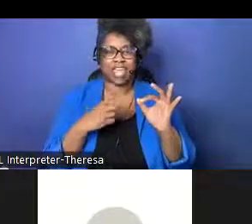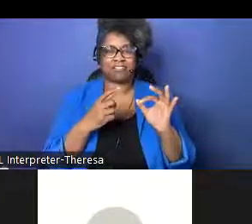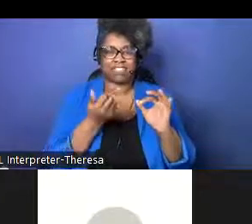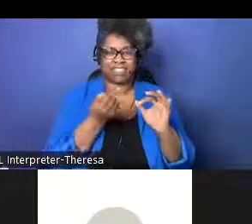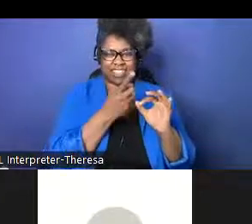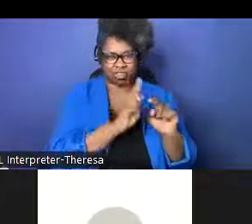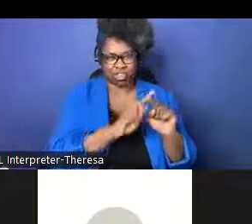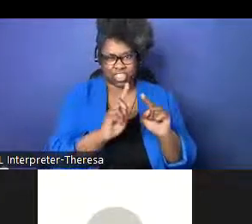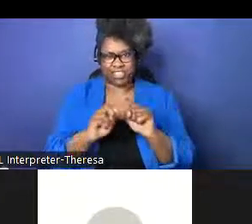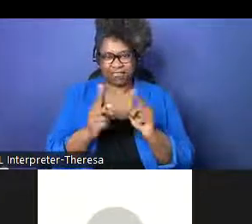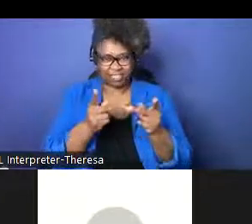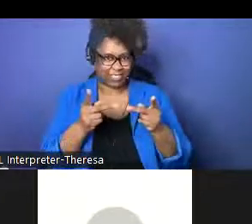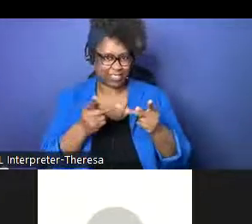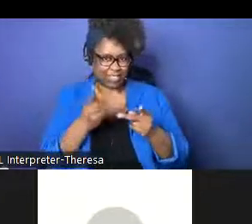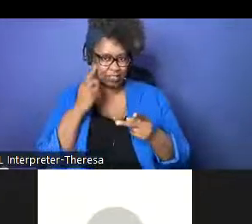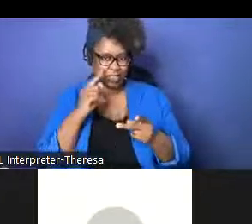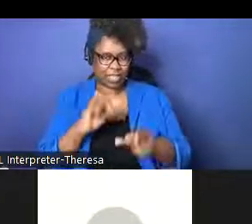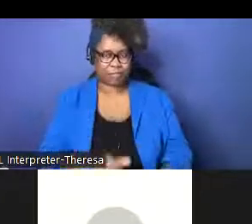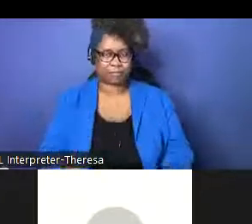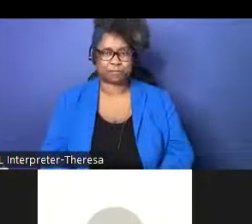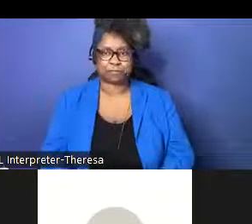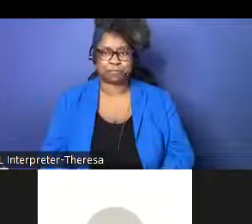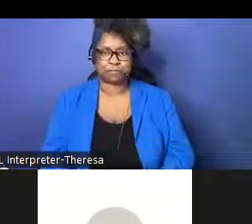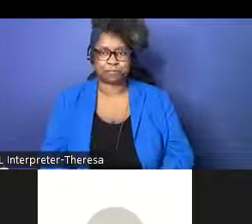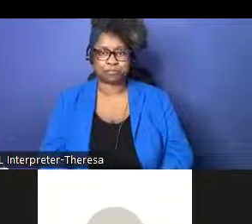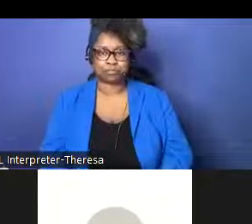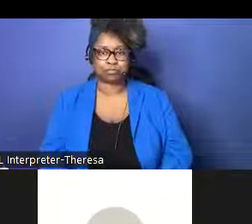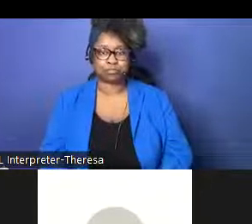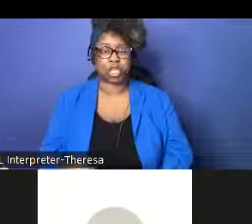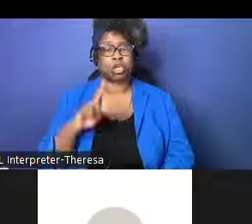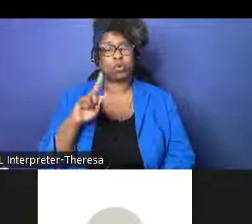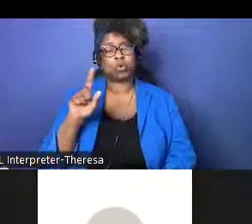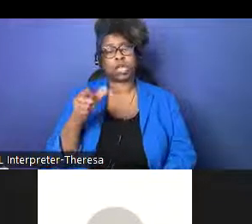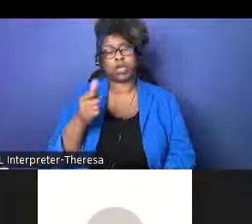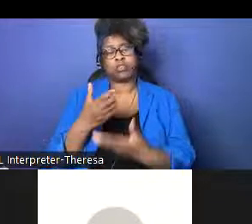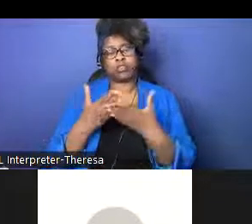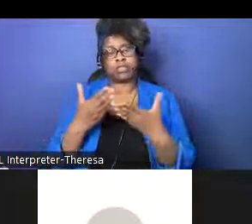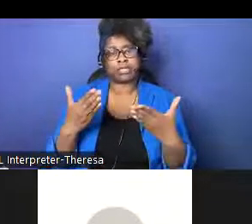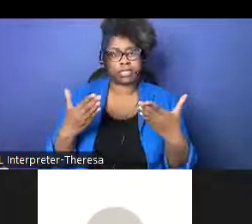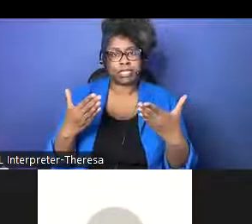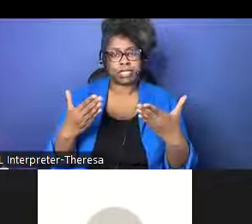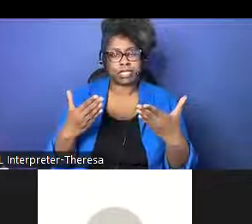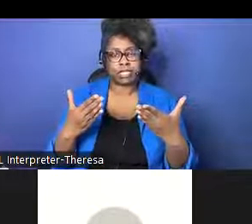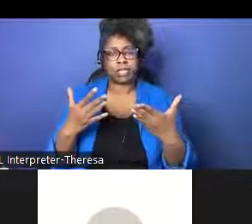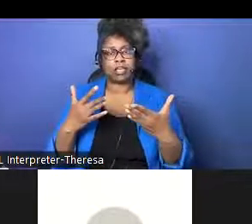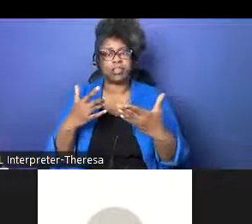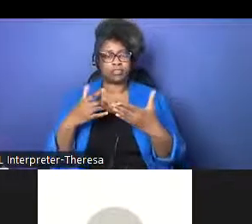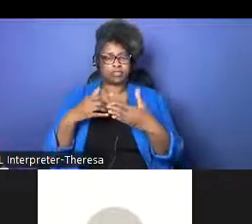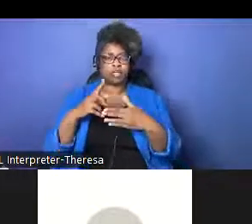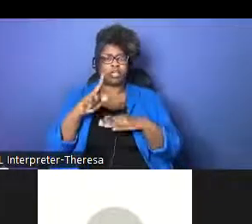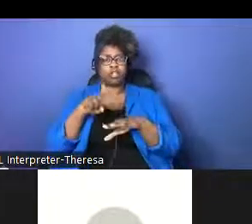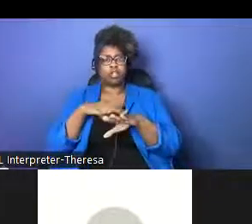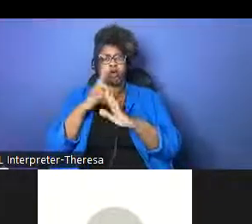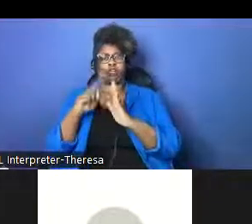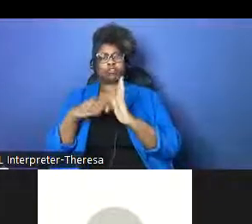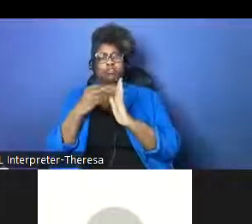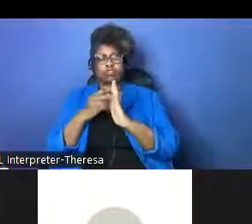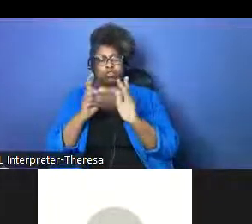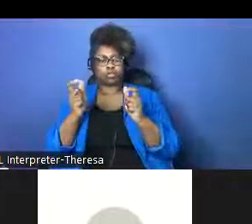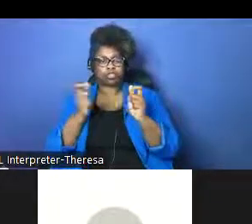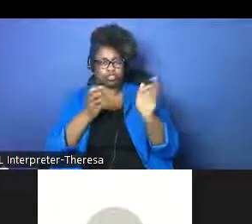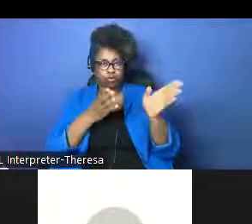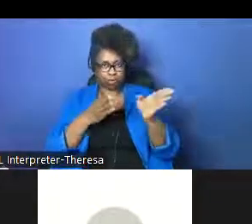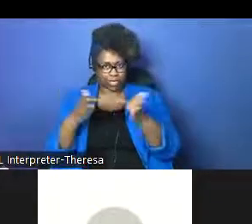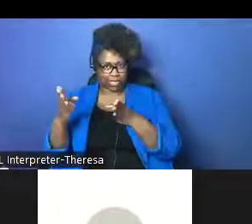that. And then one other thing to touch upon again is the long-term control plan. And so we've been